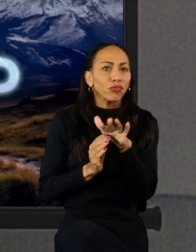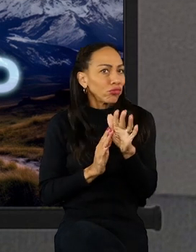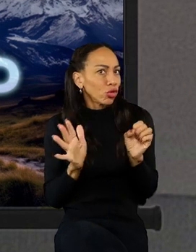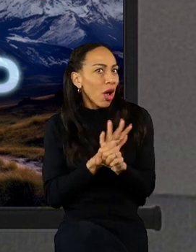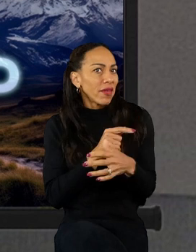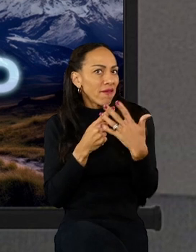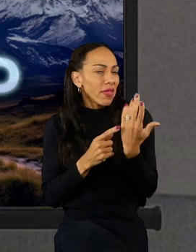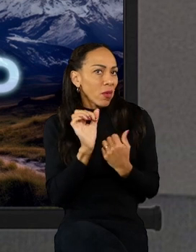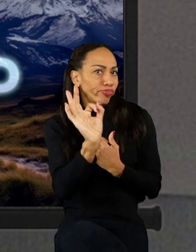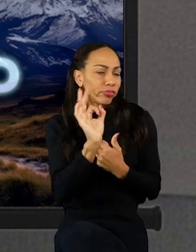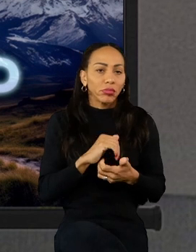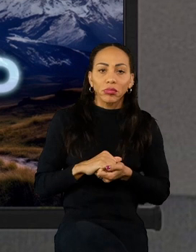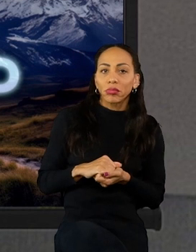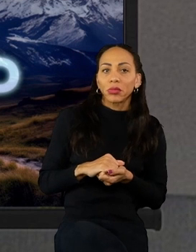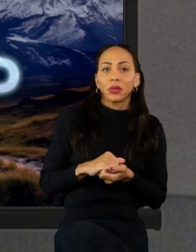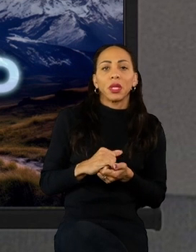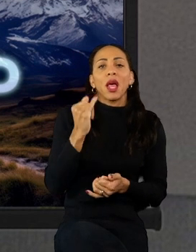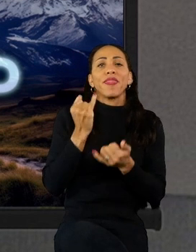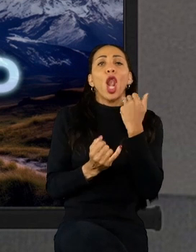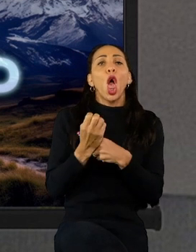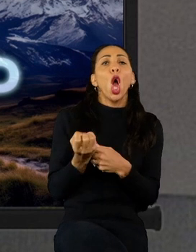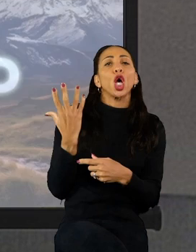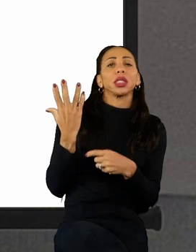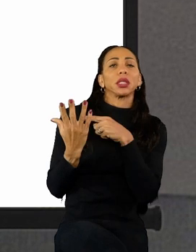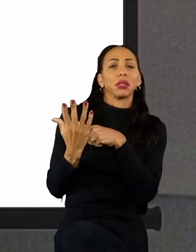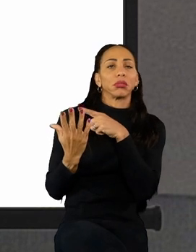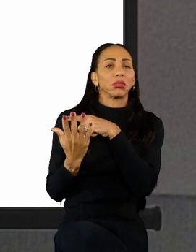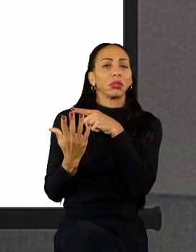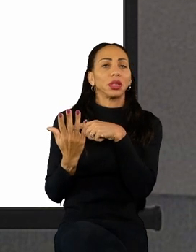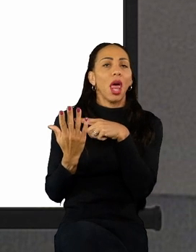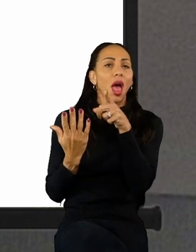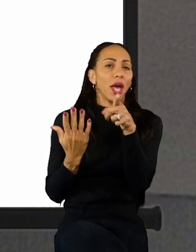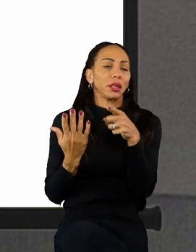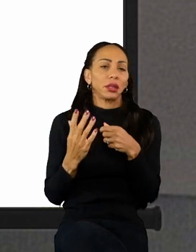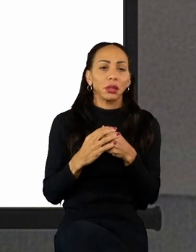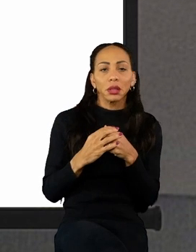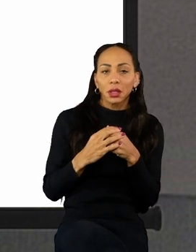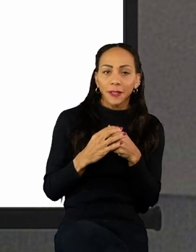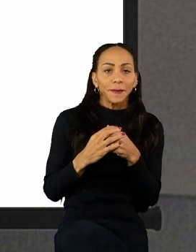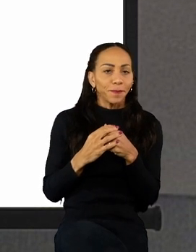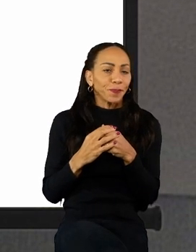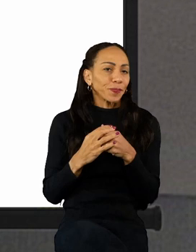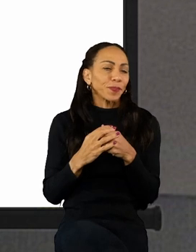I think the next slide we've got is actually just a little, basically